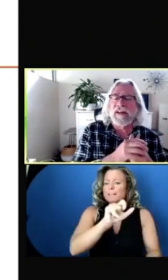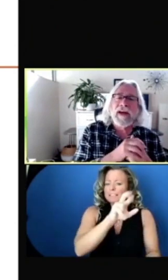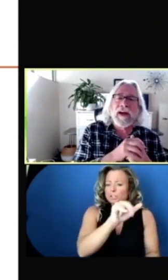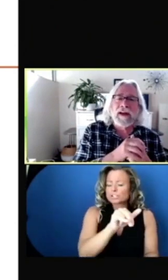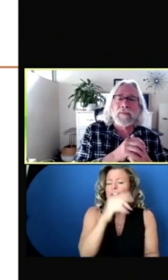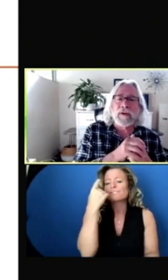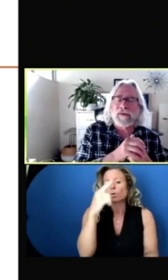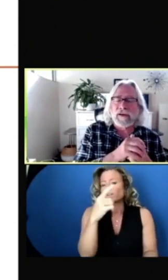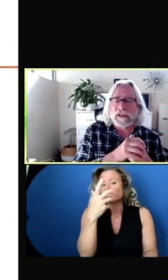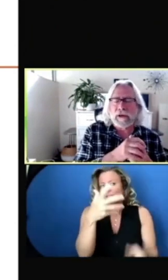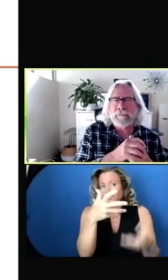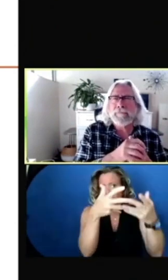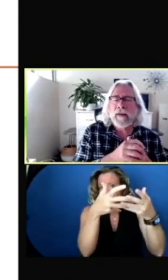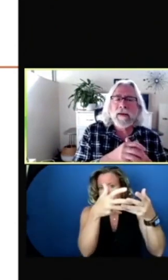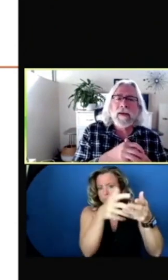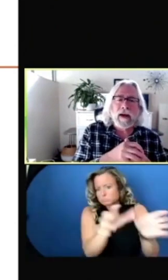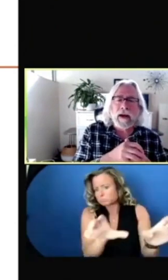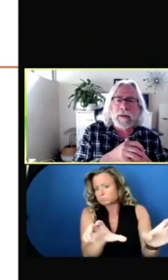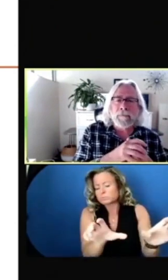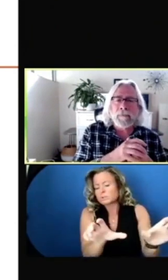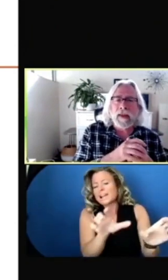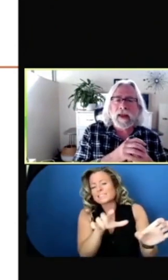decommissioned a number of years ago.